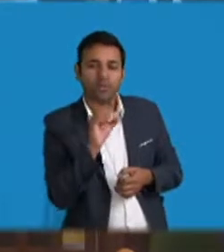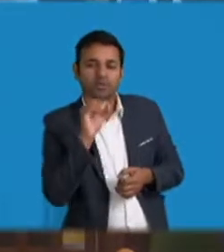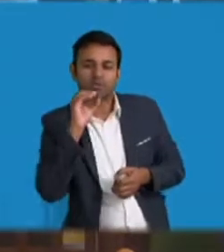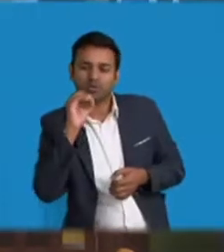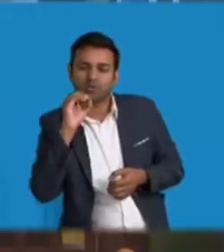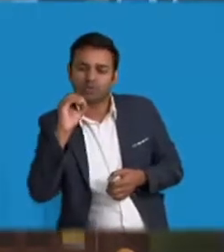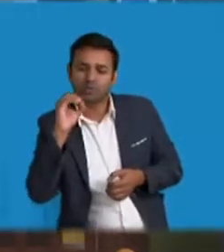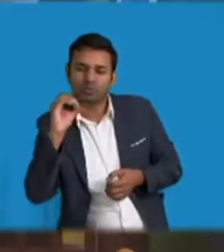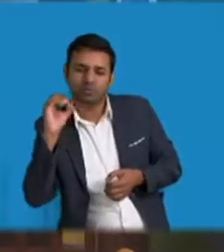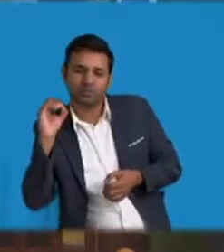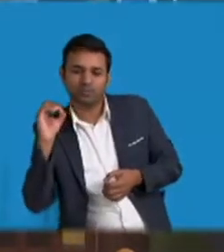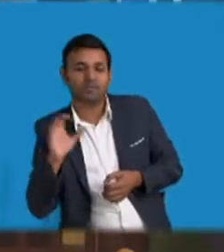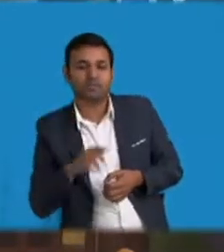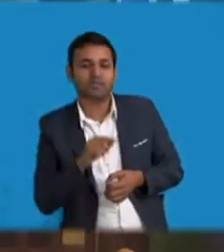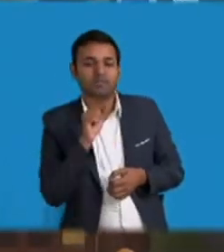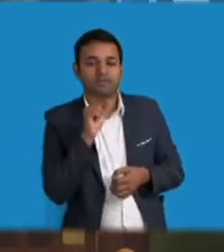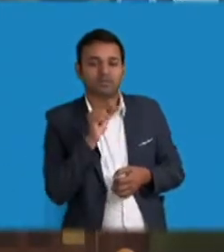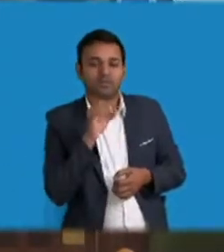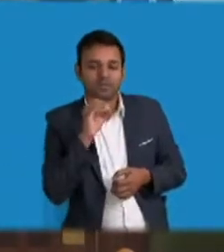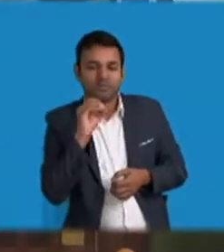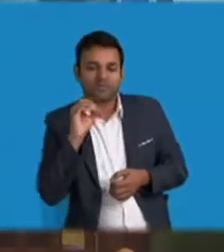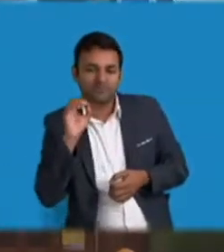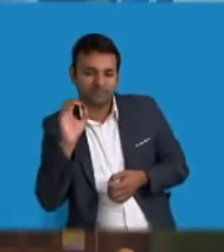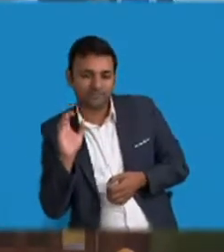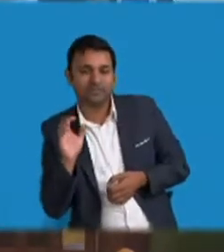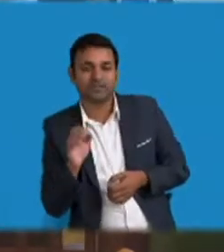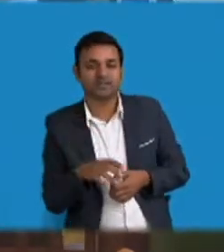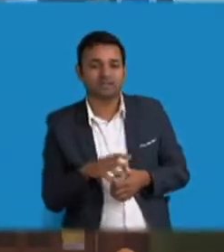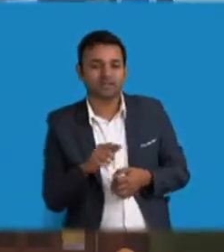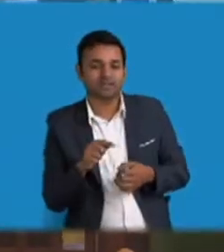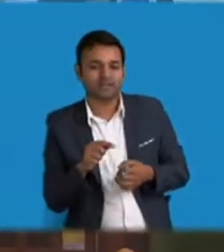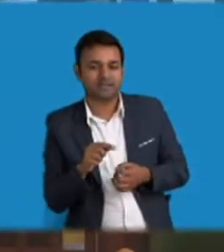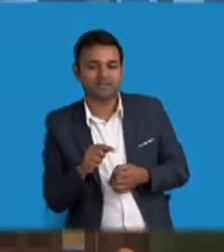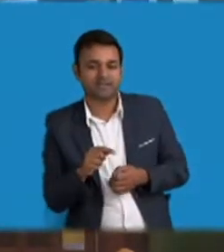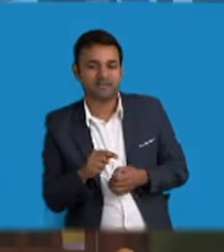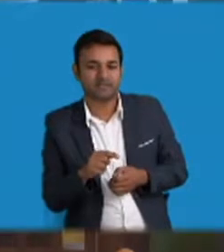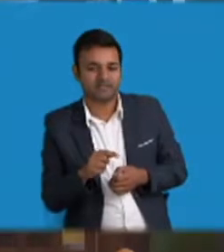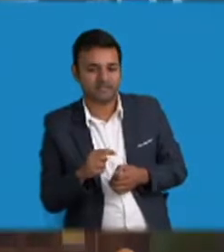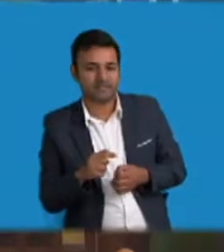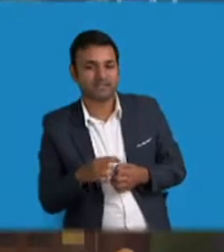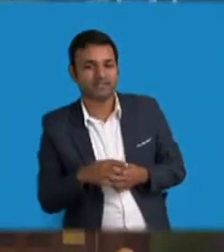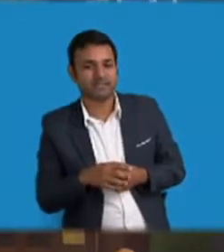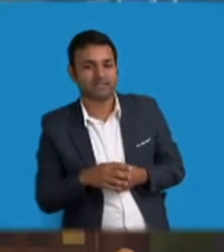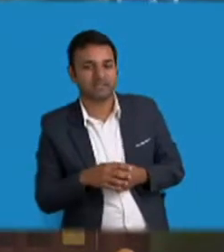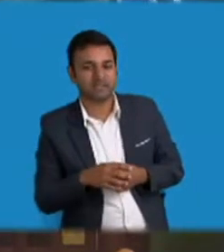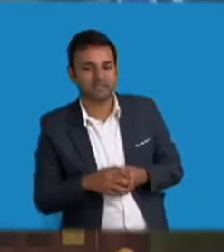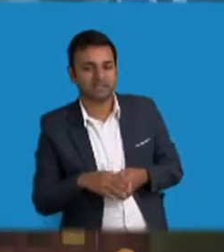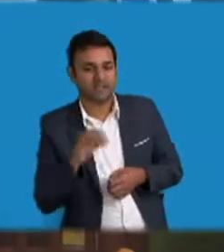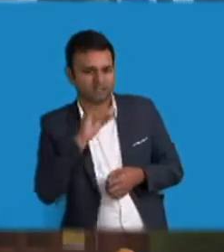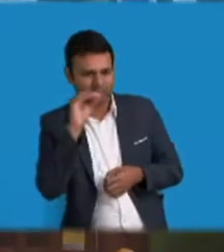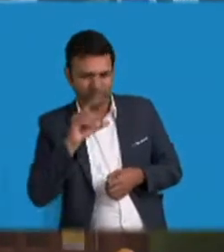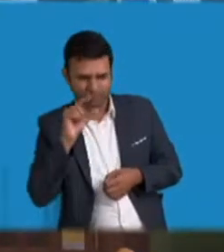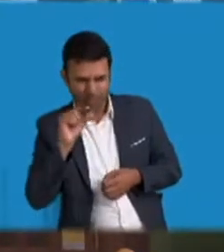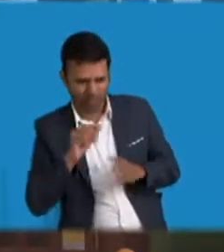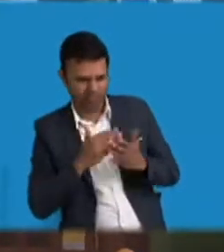Madam Speaker. So he's saying it's a big number. It's a big number.